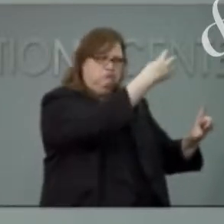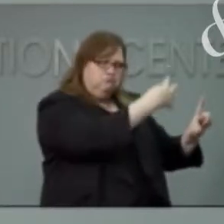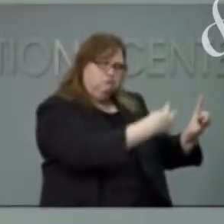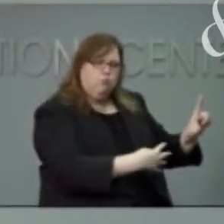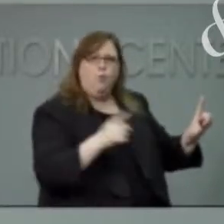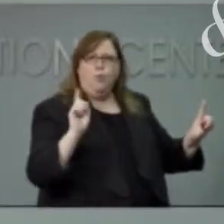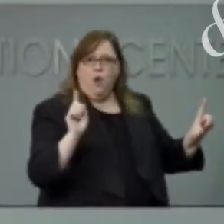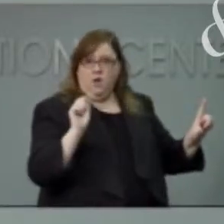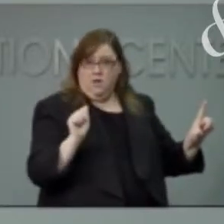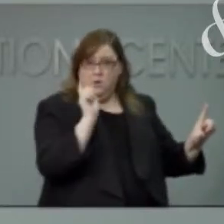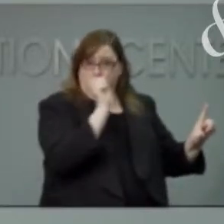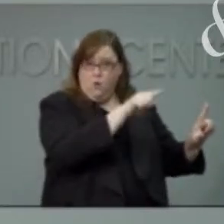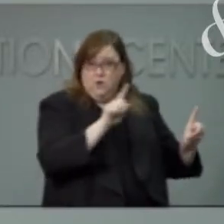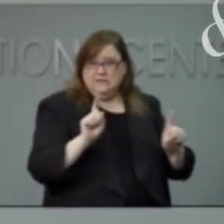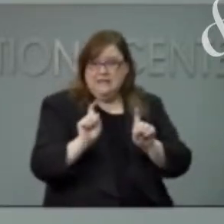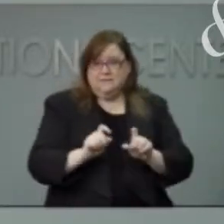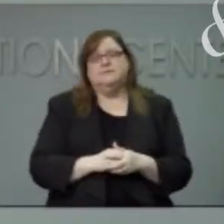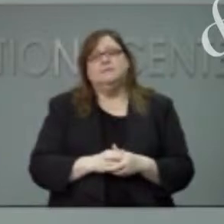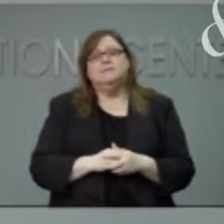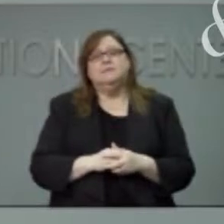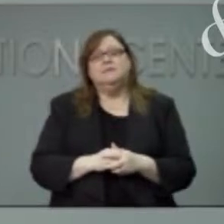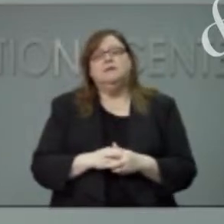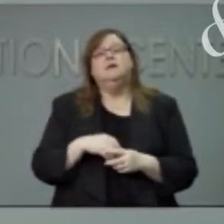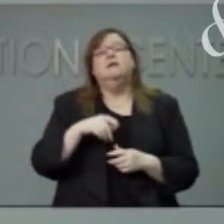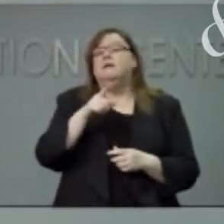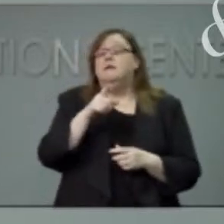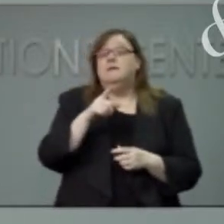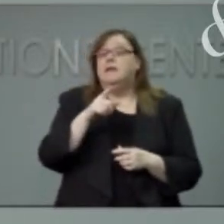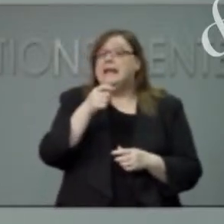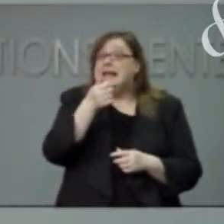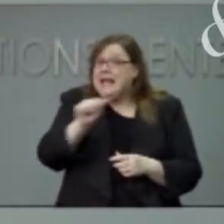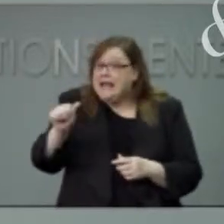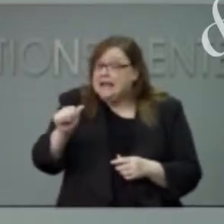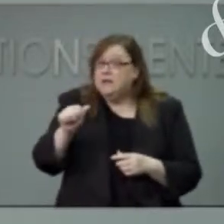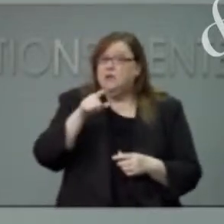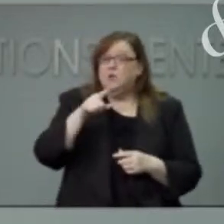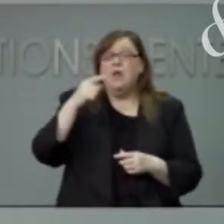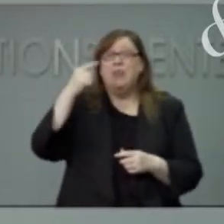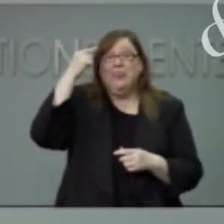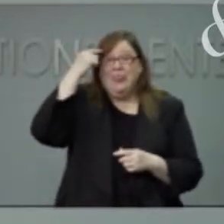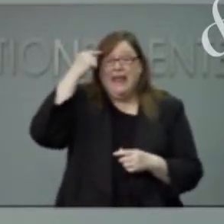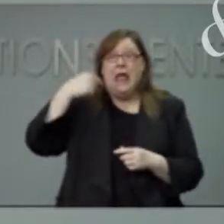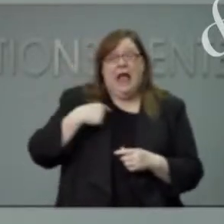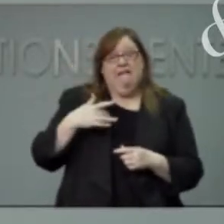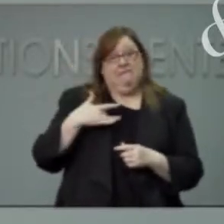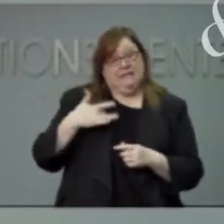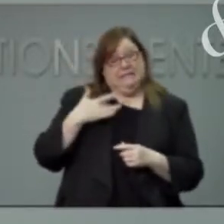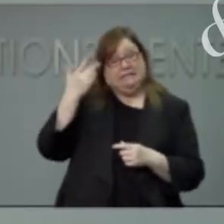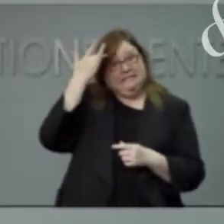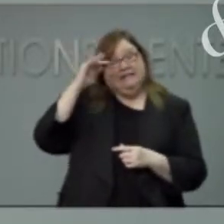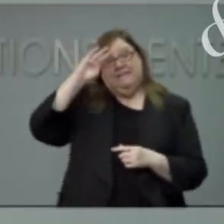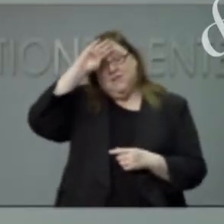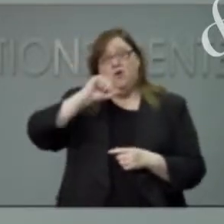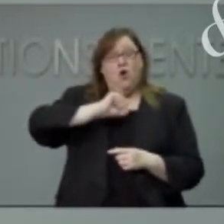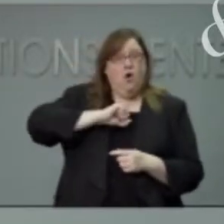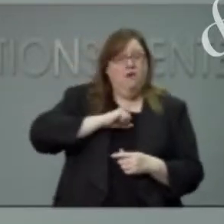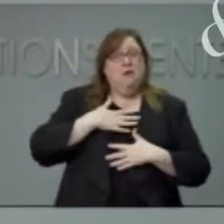accessing testing. Again, anyone with symptoms or who thinks they could have been exposed to COVID should get a